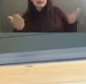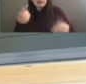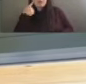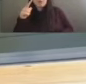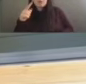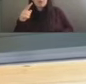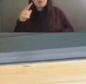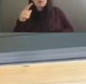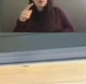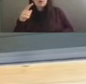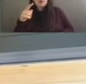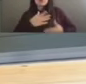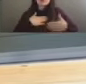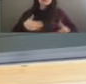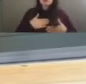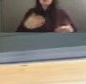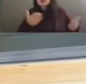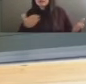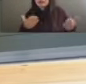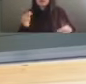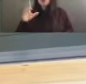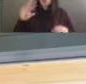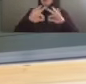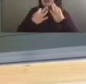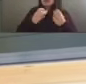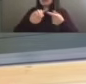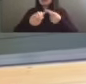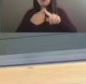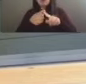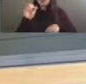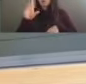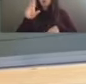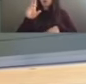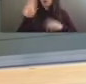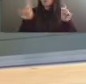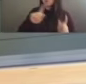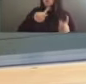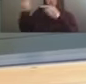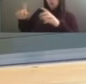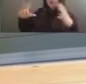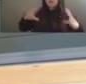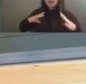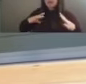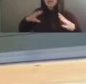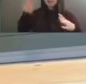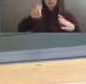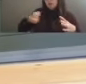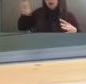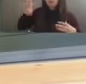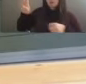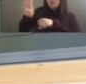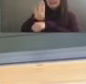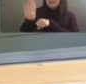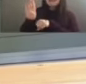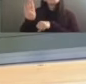to either enjoy what's here or visit family and friends or the other way around. People going on vacation, people traveling for business. We